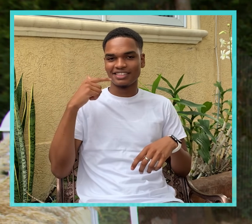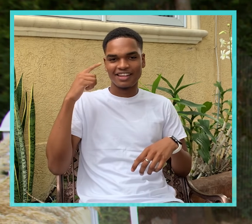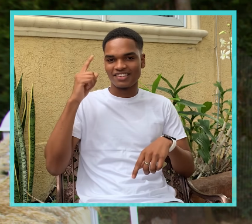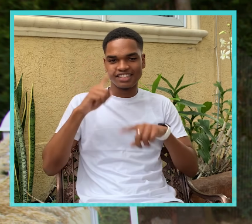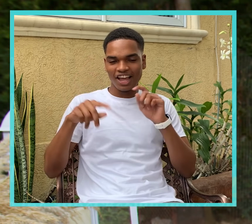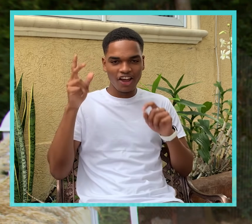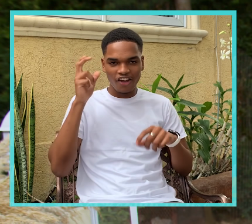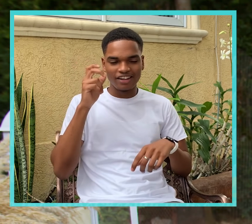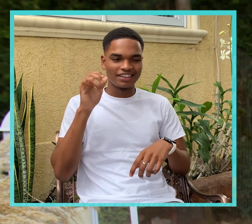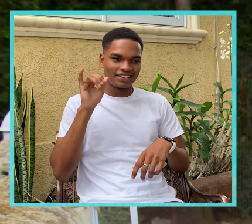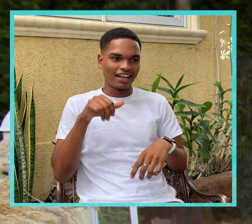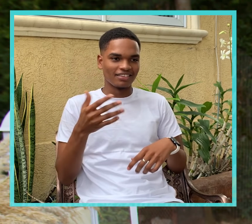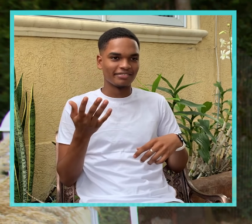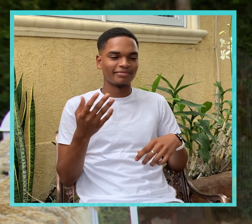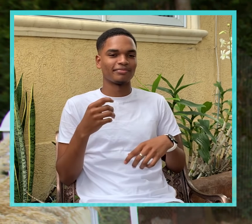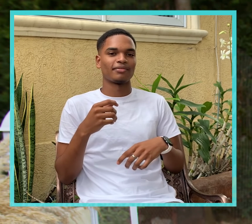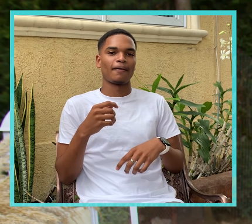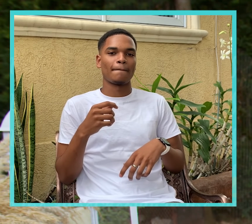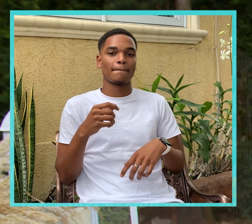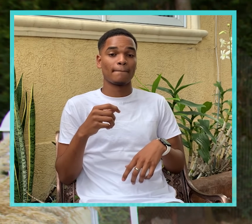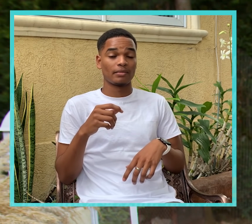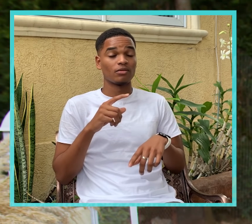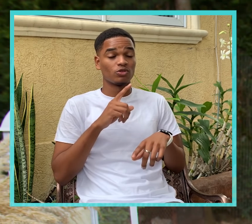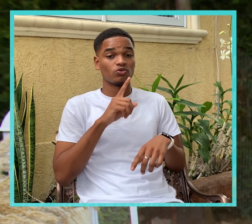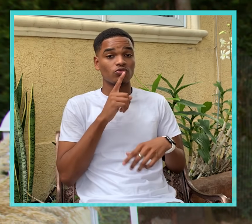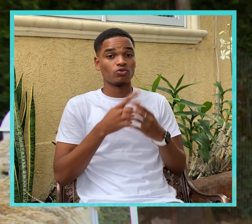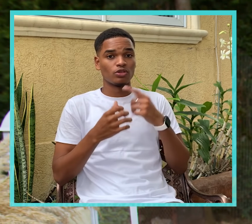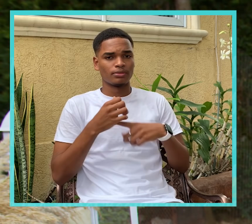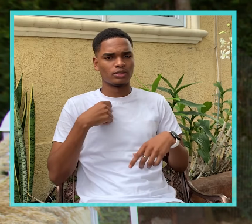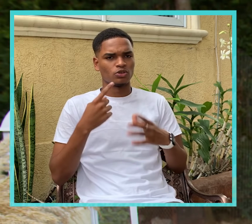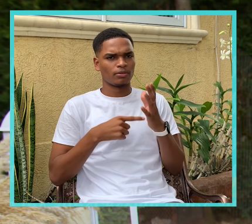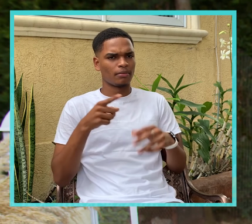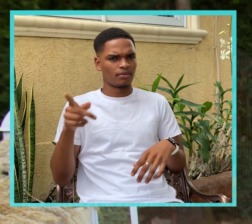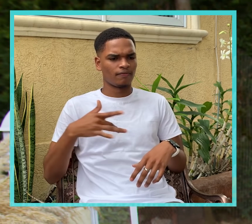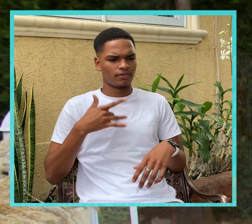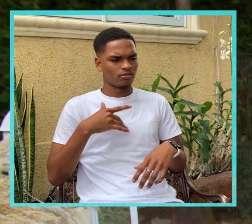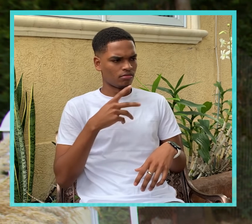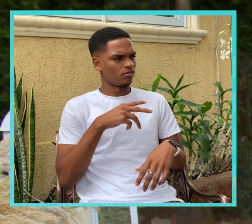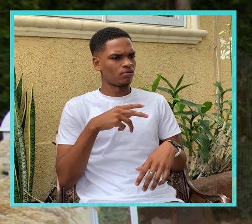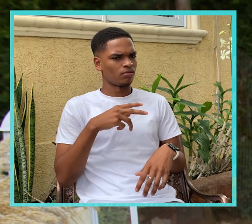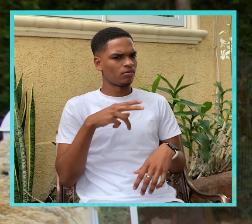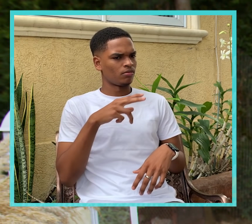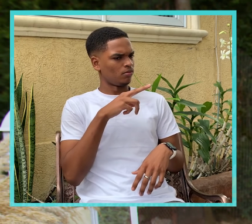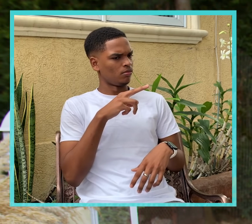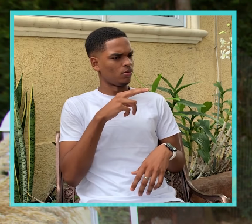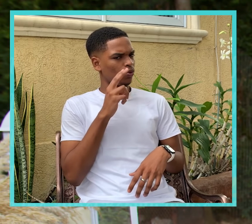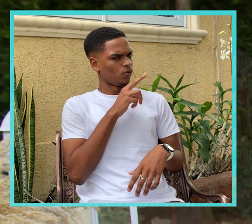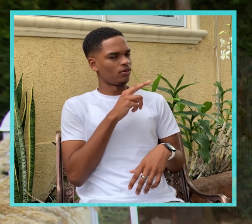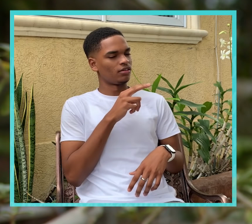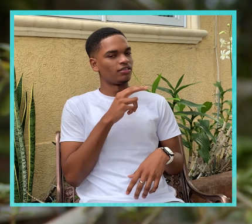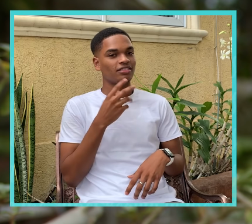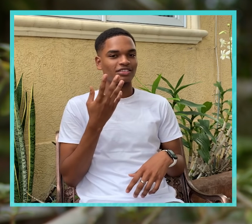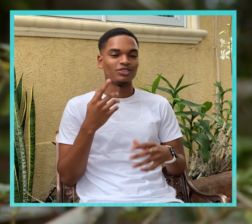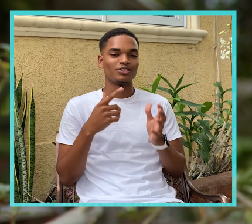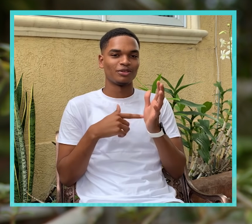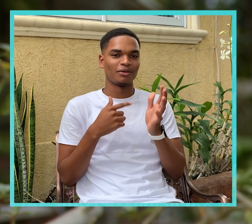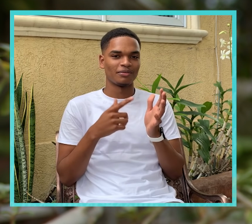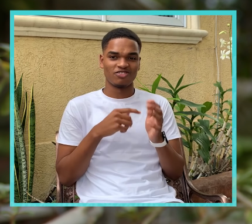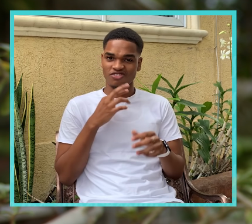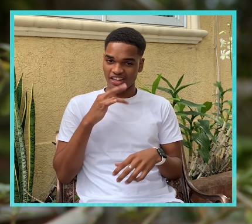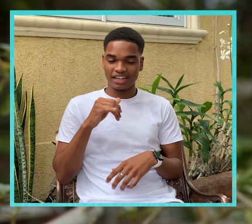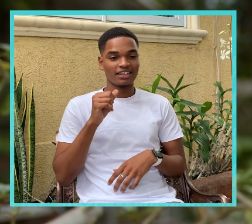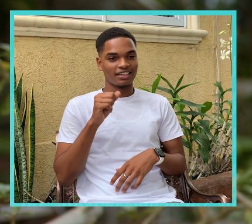And things like that. But, and trust me, sometimes they feel it and they do. You know, like, they do a little quick look back. Yeah. They're not